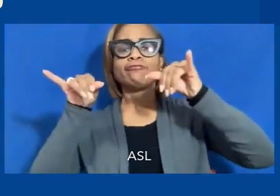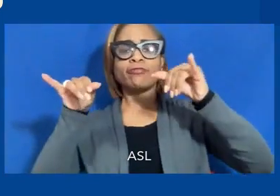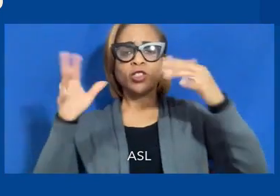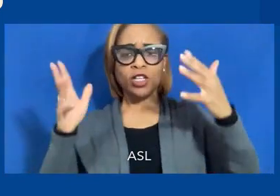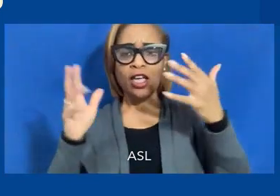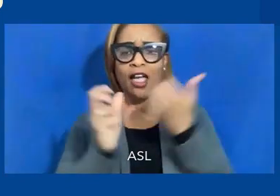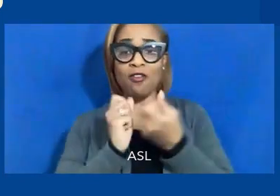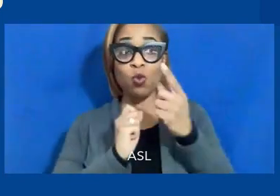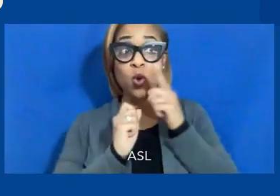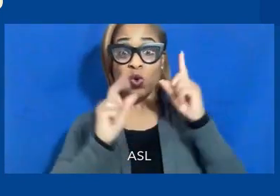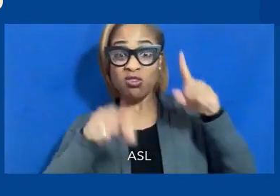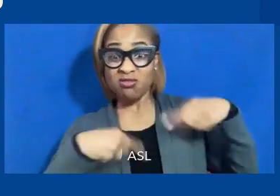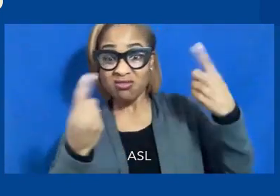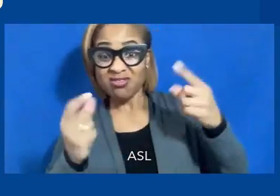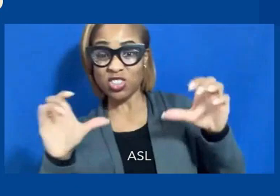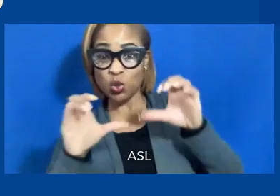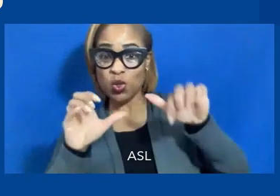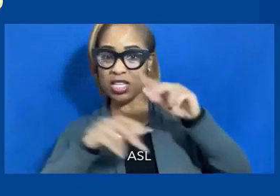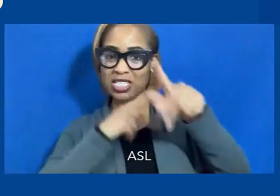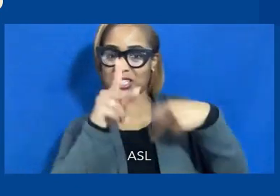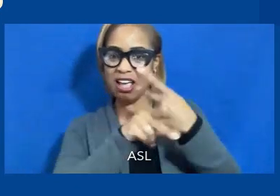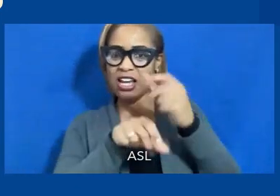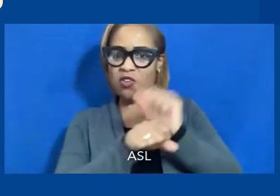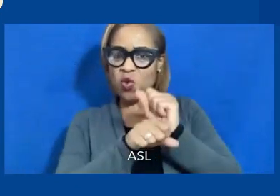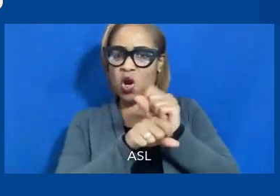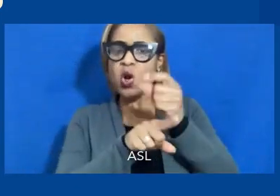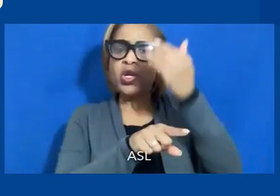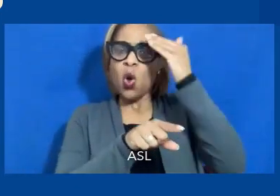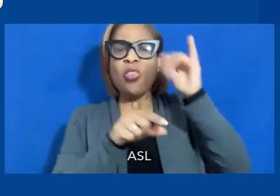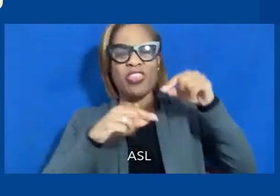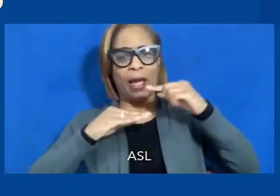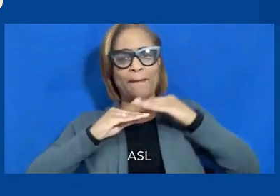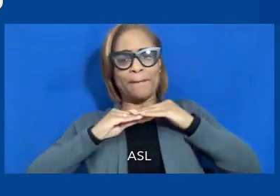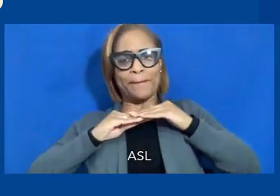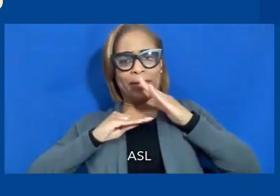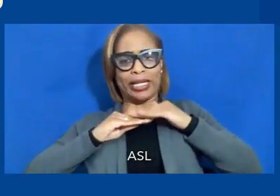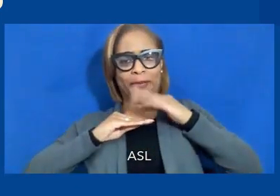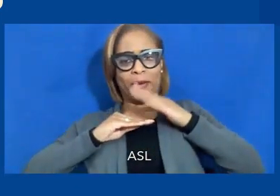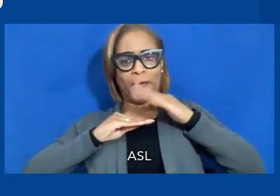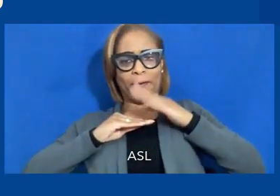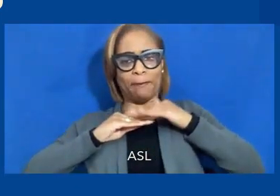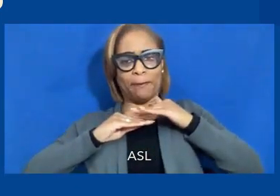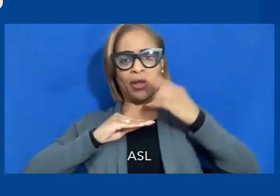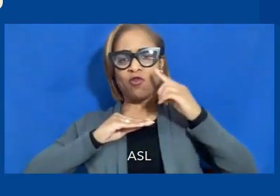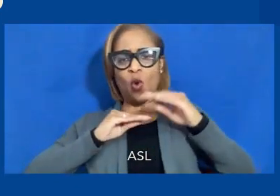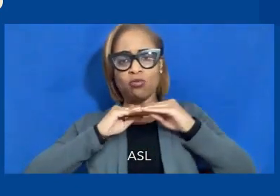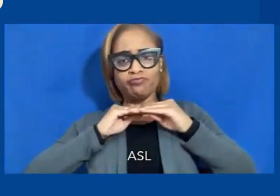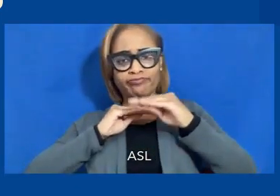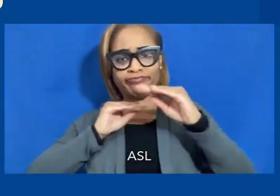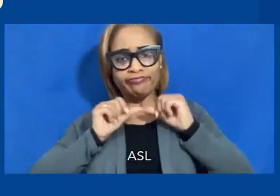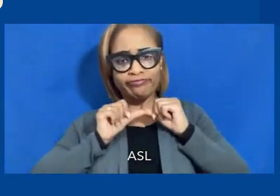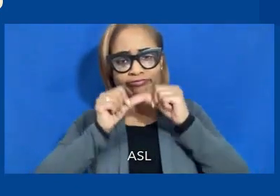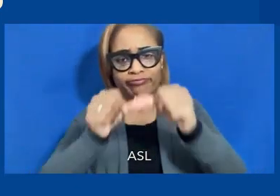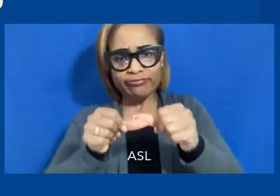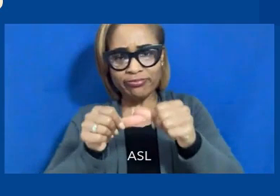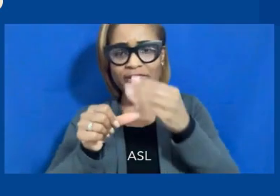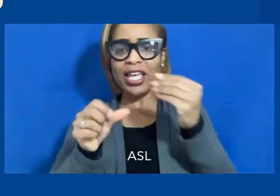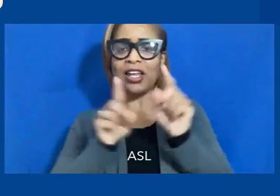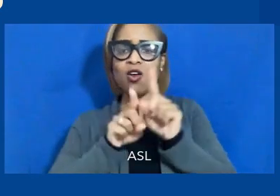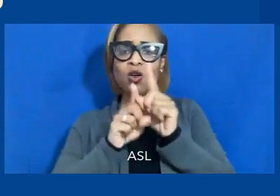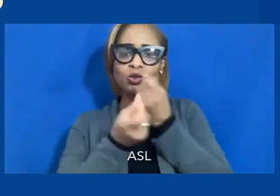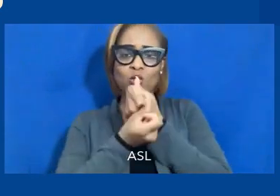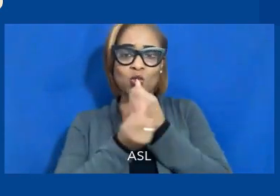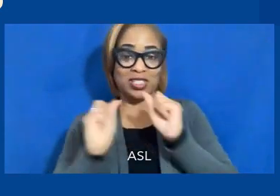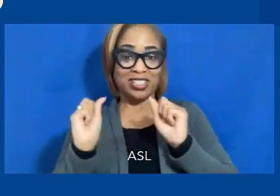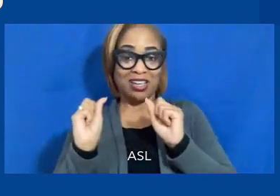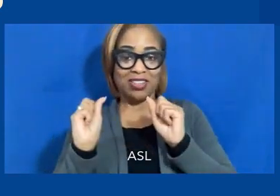been doing this work for a long time knows is a baseline in terms of sustainability and safety, and